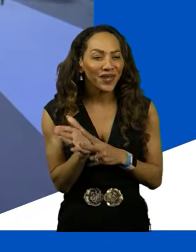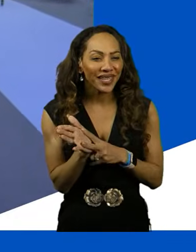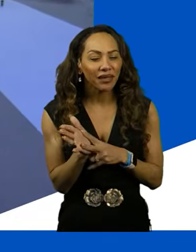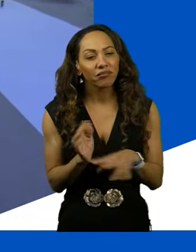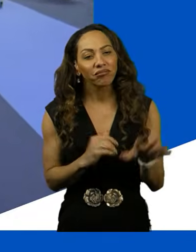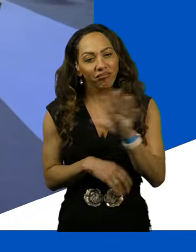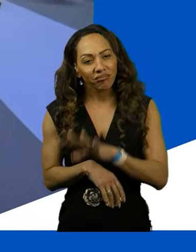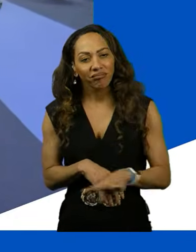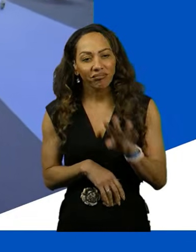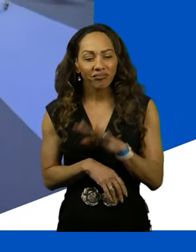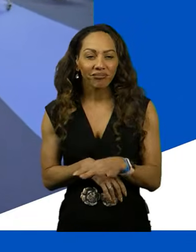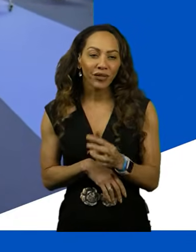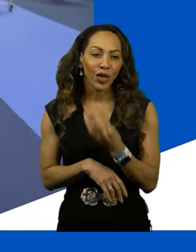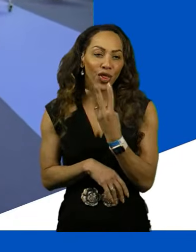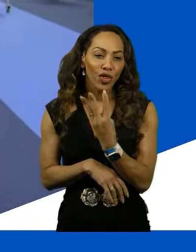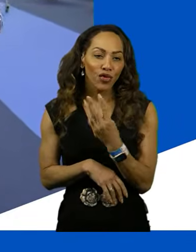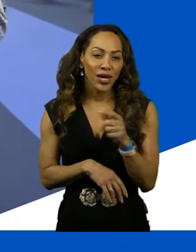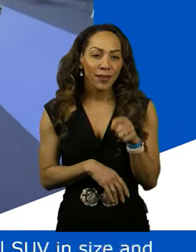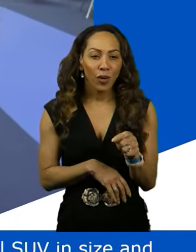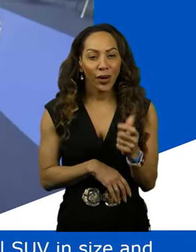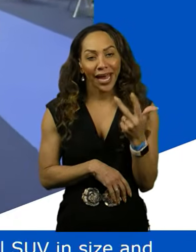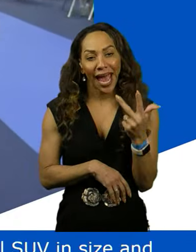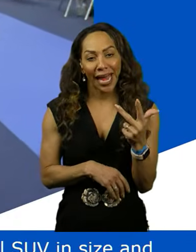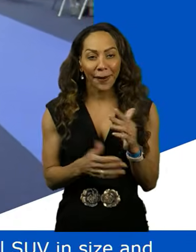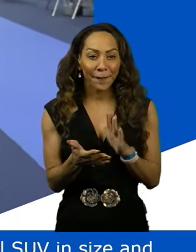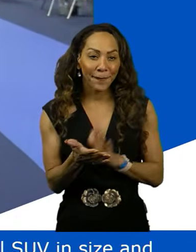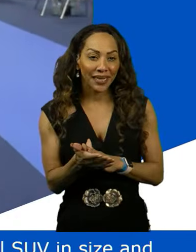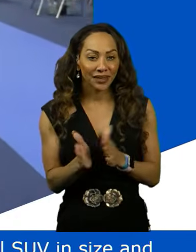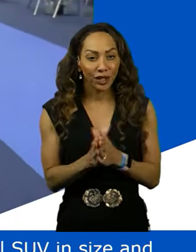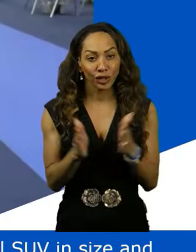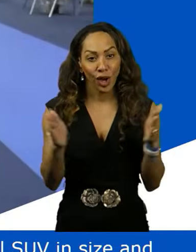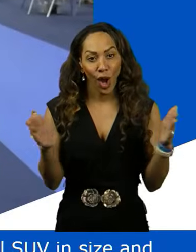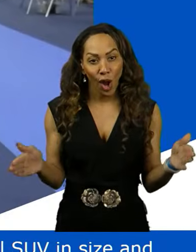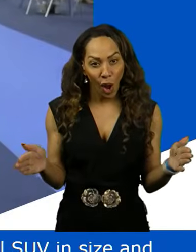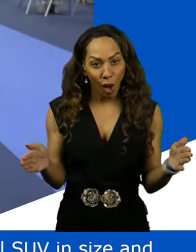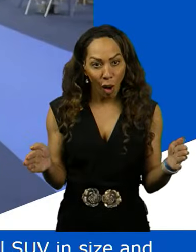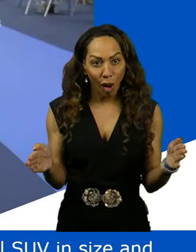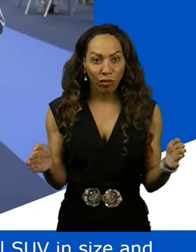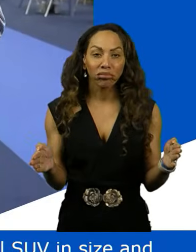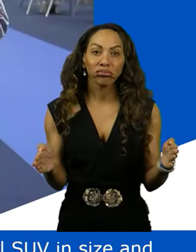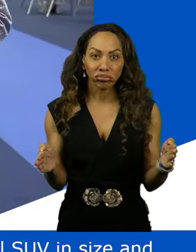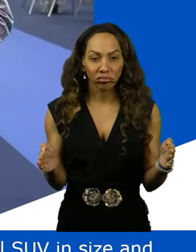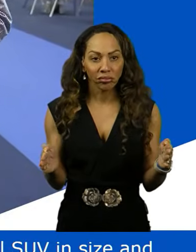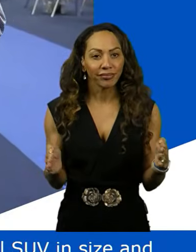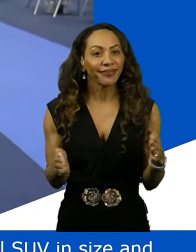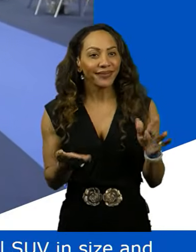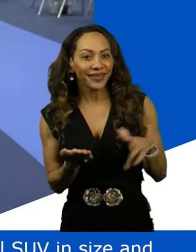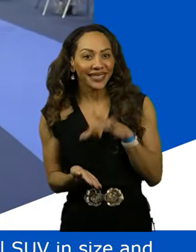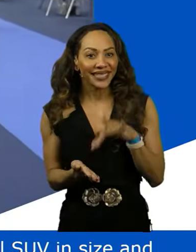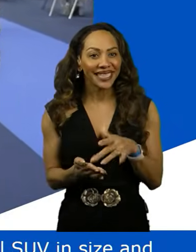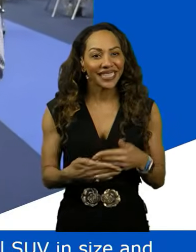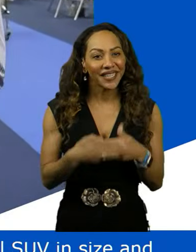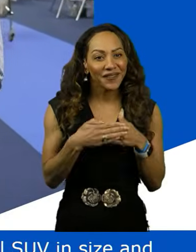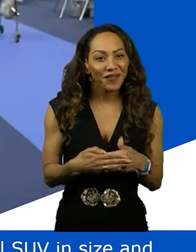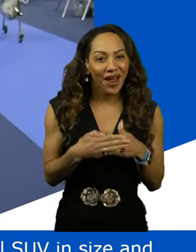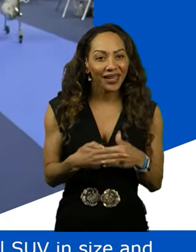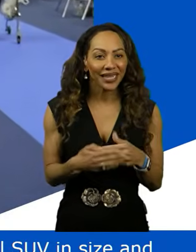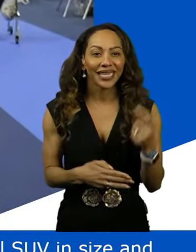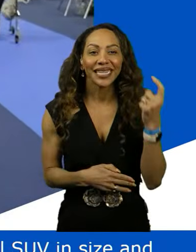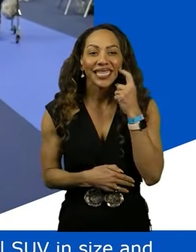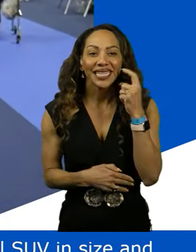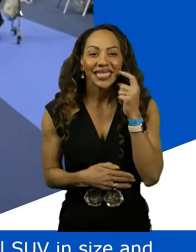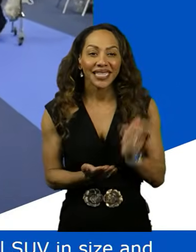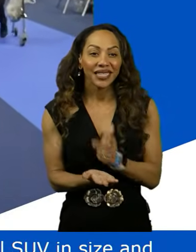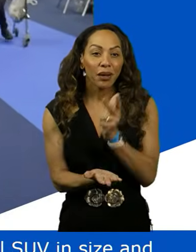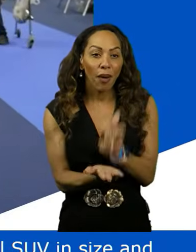around 3.8 meters long, which isn't very long at all, and that helps make it really city friendly and easy to park.